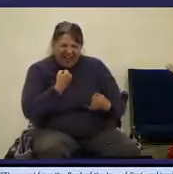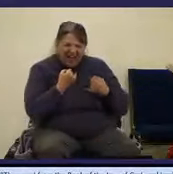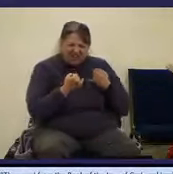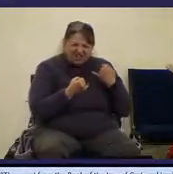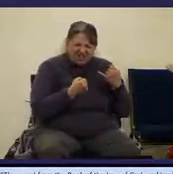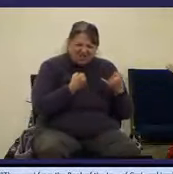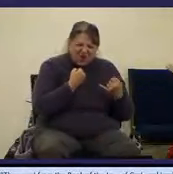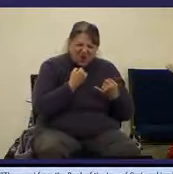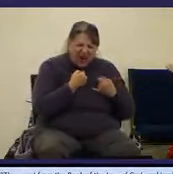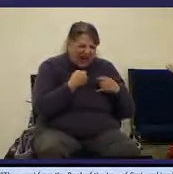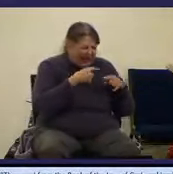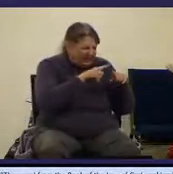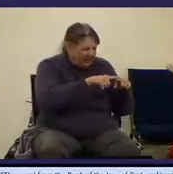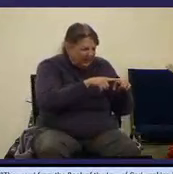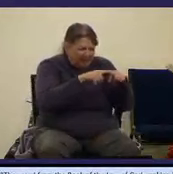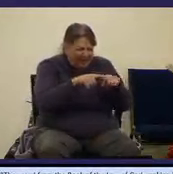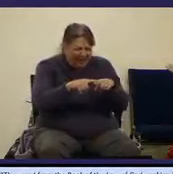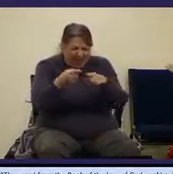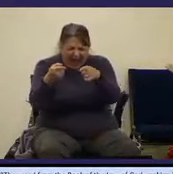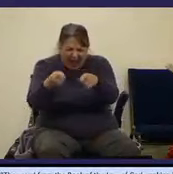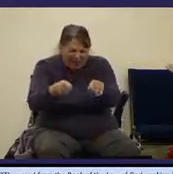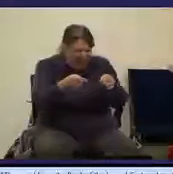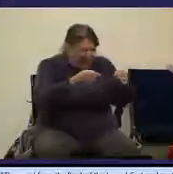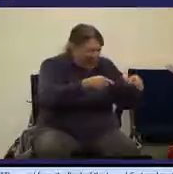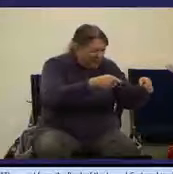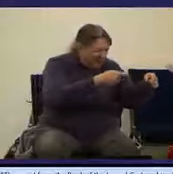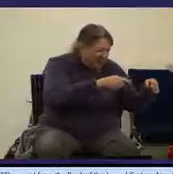necessarily come from what's going on in your life.